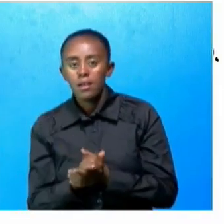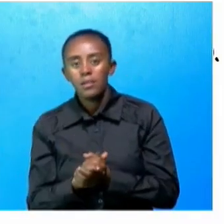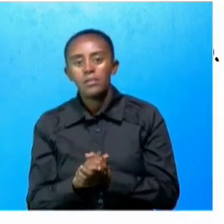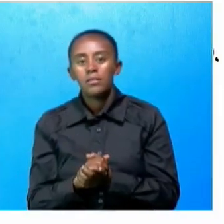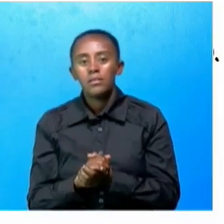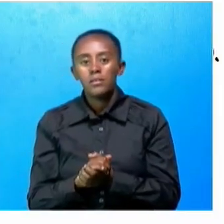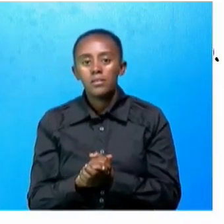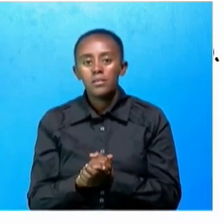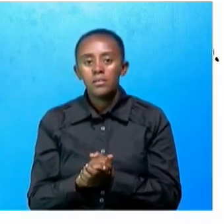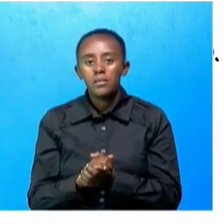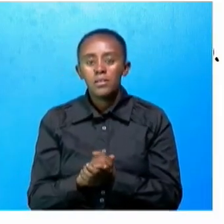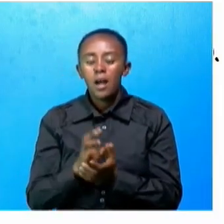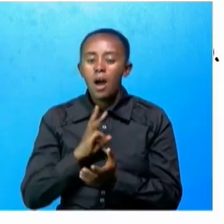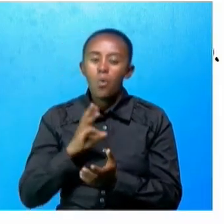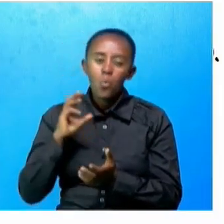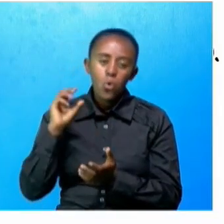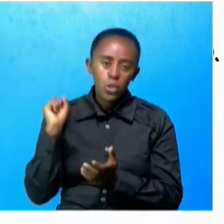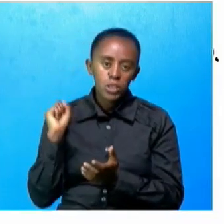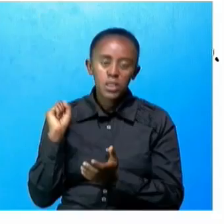I was